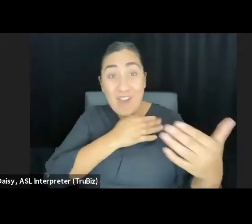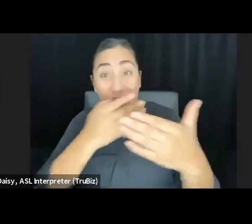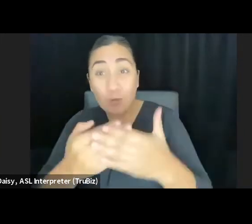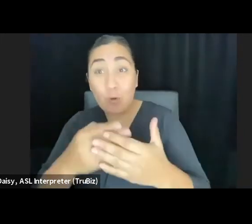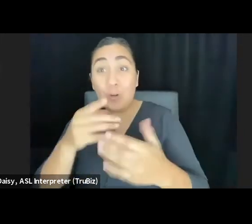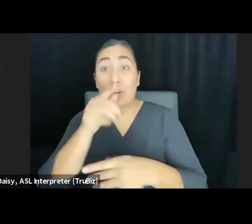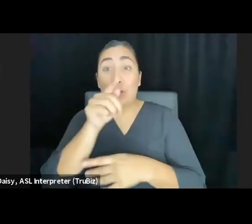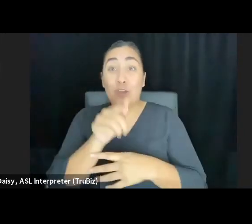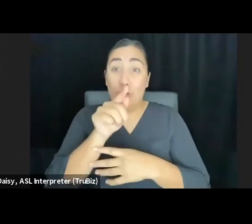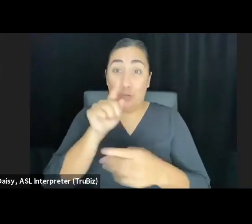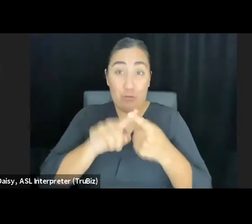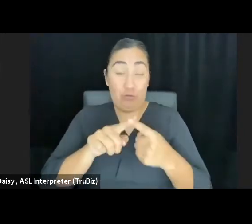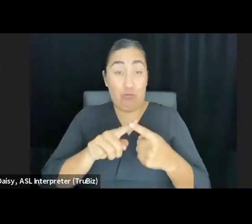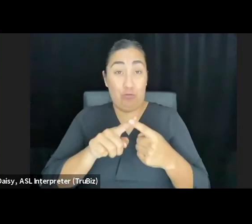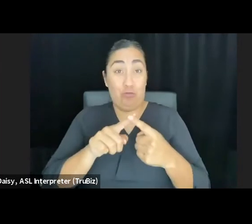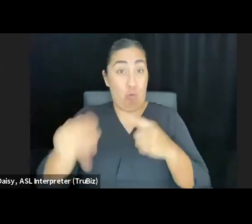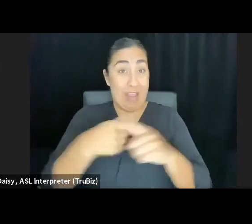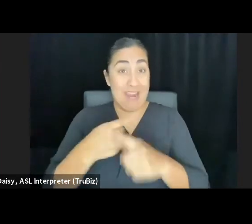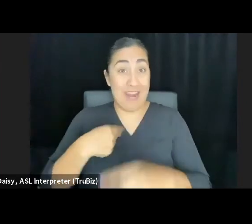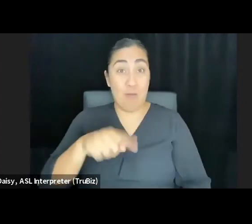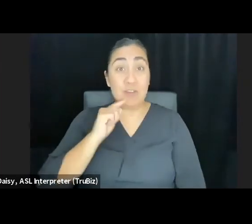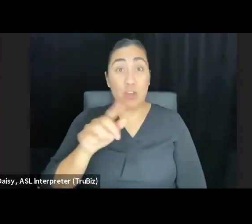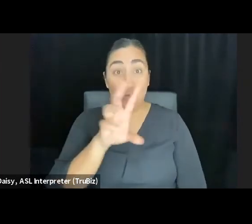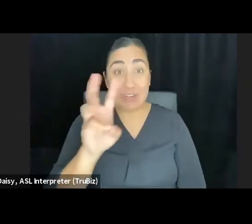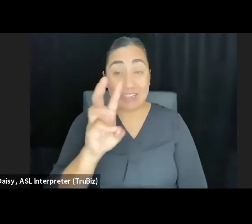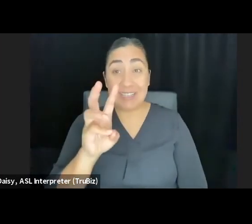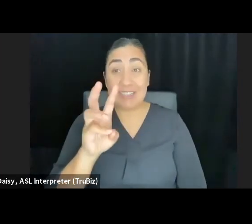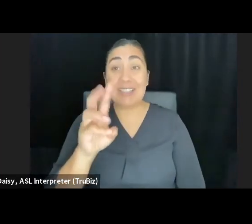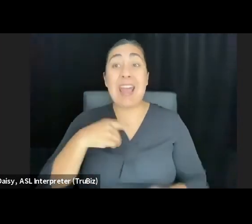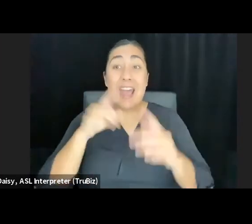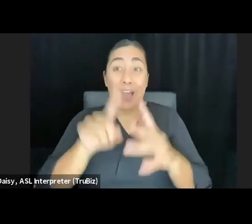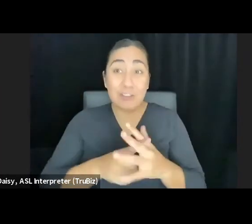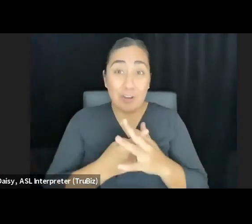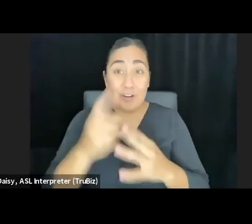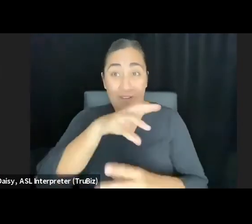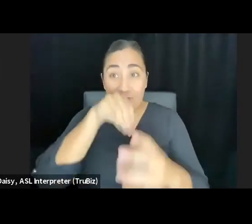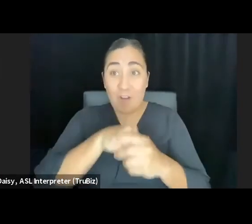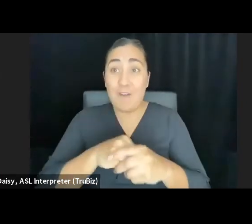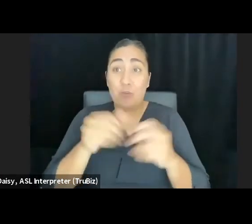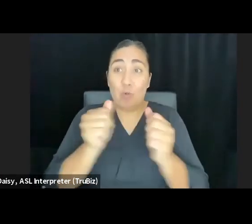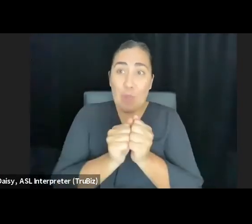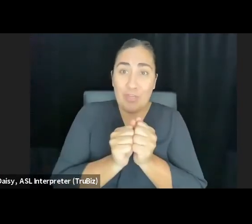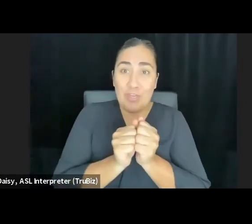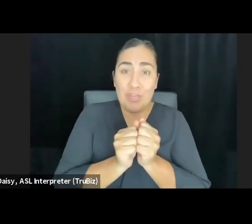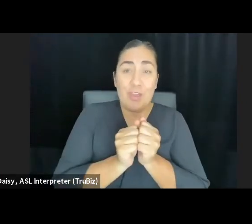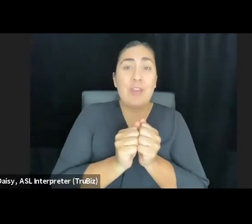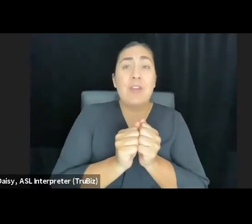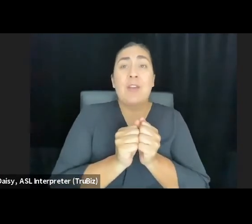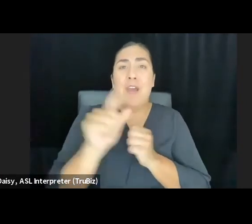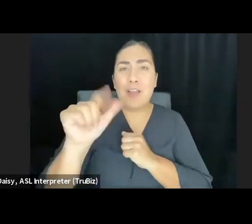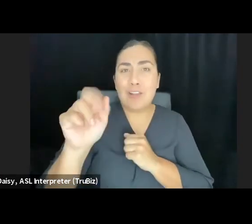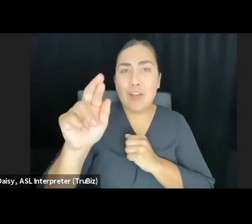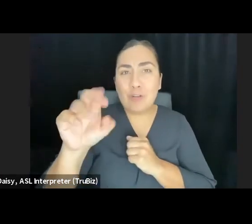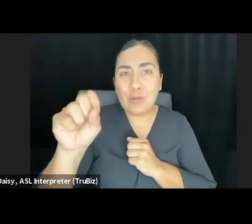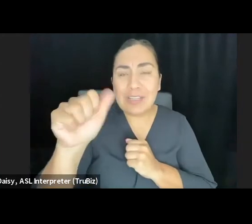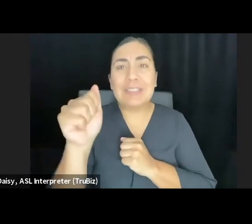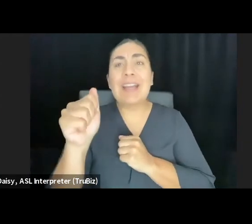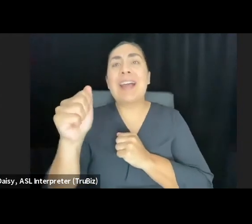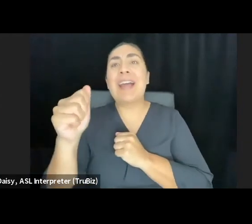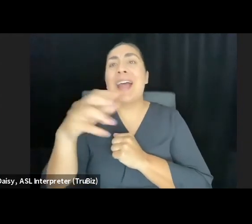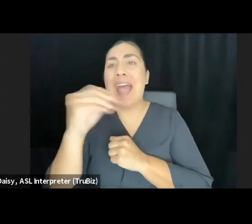life. And since then, I've been working in the American theater and really being able to see some of the progress that we're making in terms of how